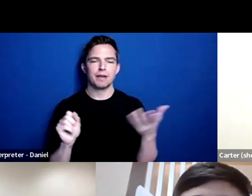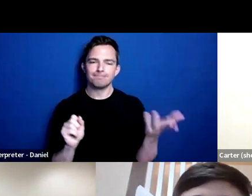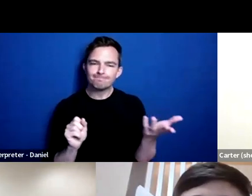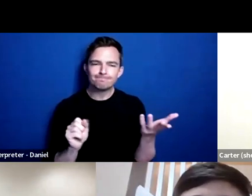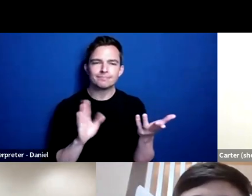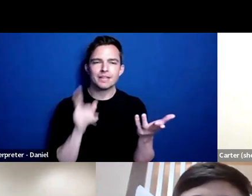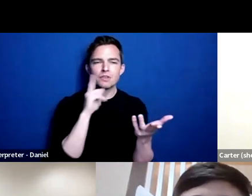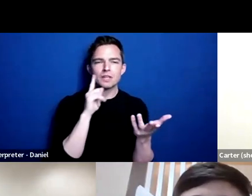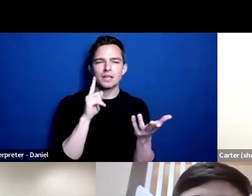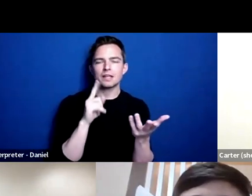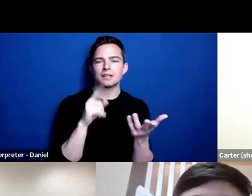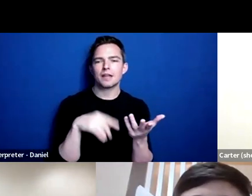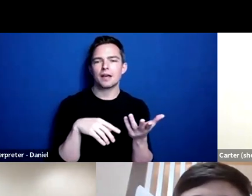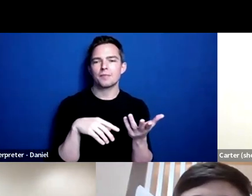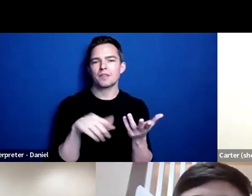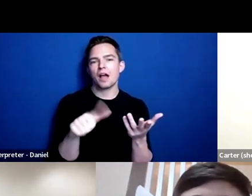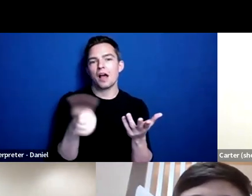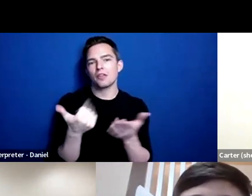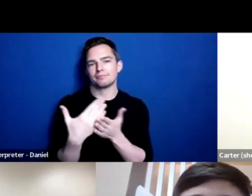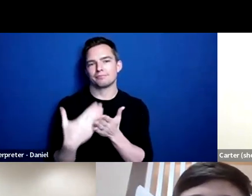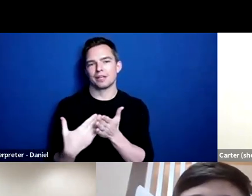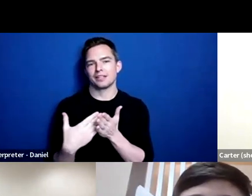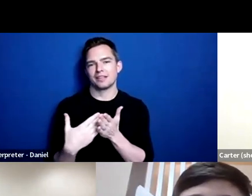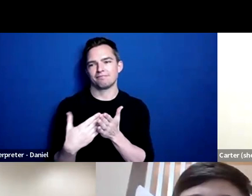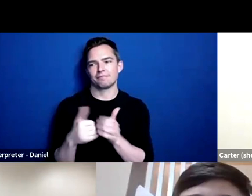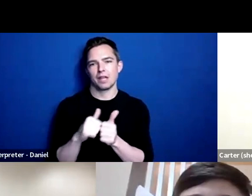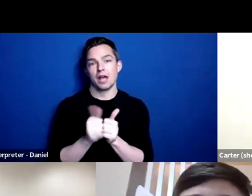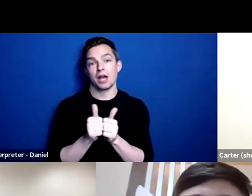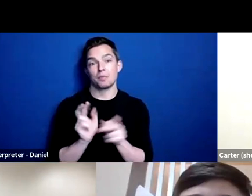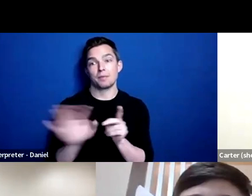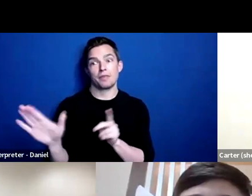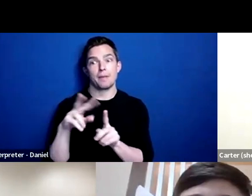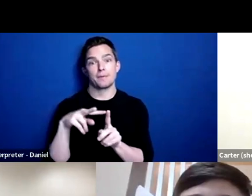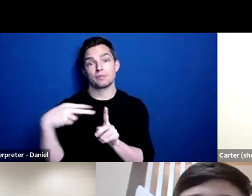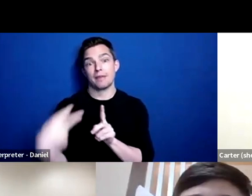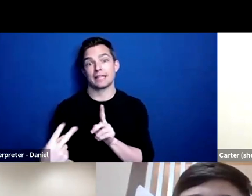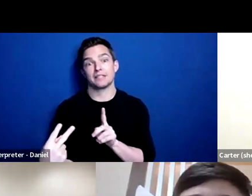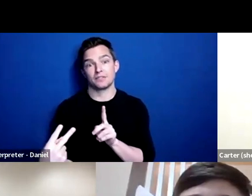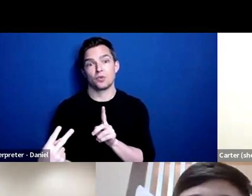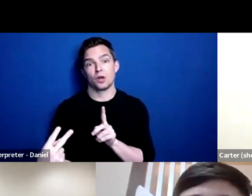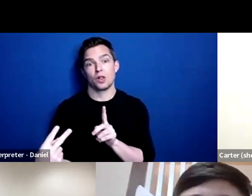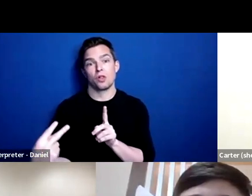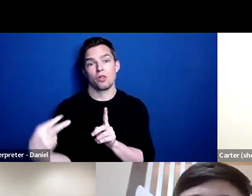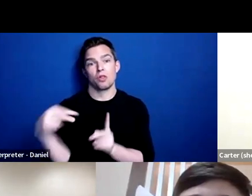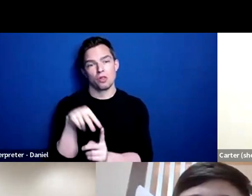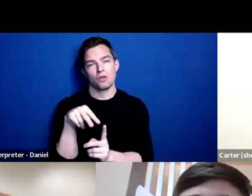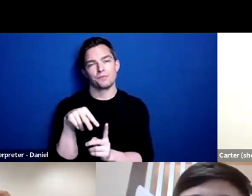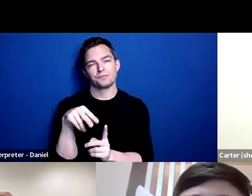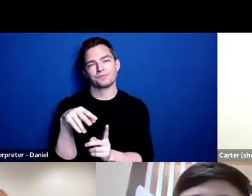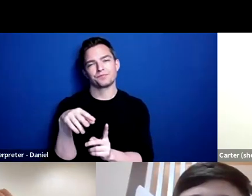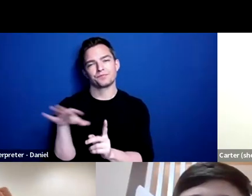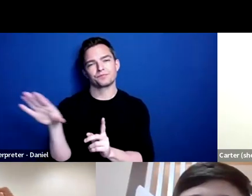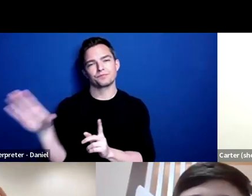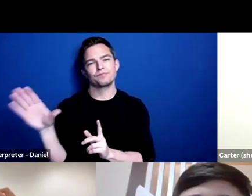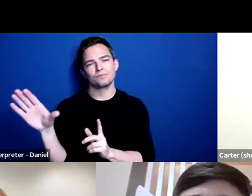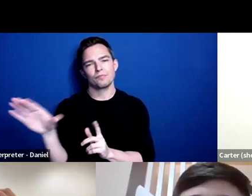the upside of it, of how people's perspectives were going to be taken into account, right?